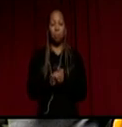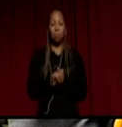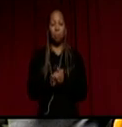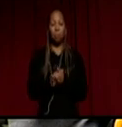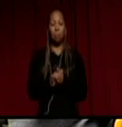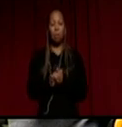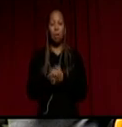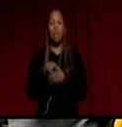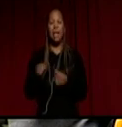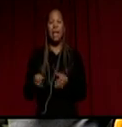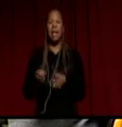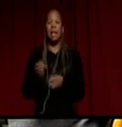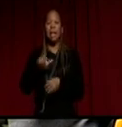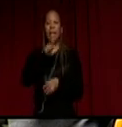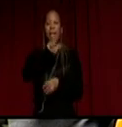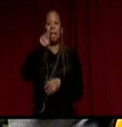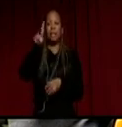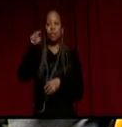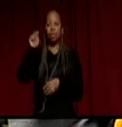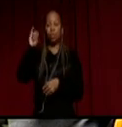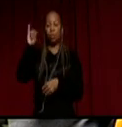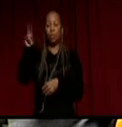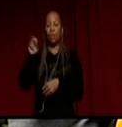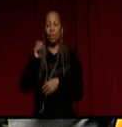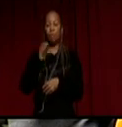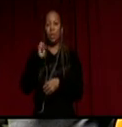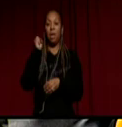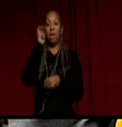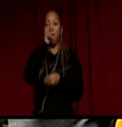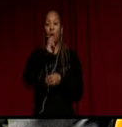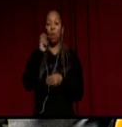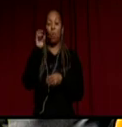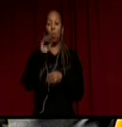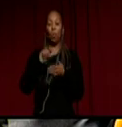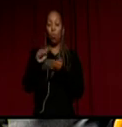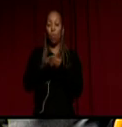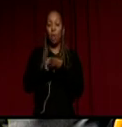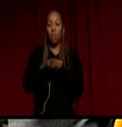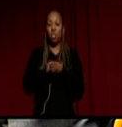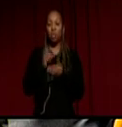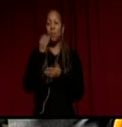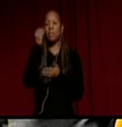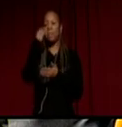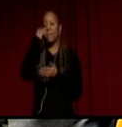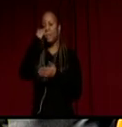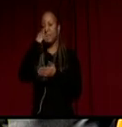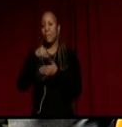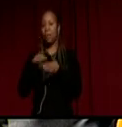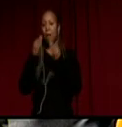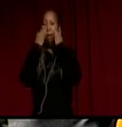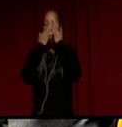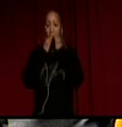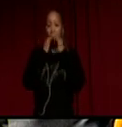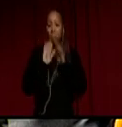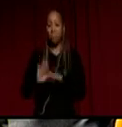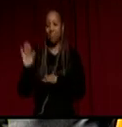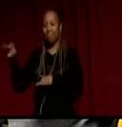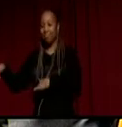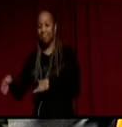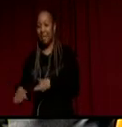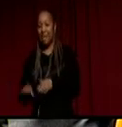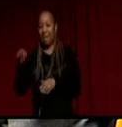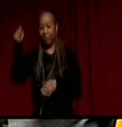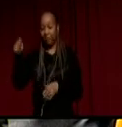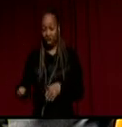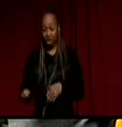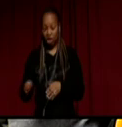like Listerine when I first get home, rinse my mouth out and wash it out, and then blow my nose, throw the tissue in the toilet, and